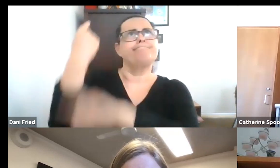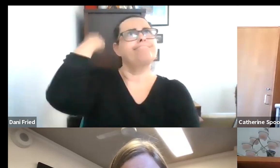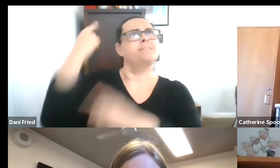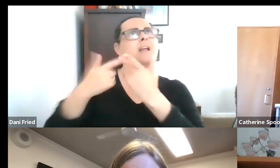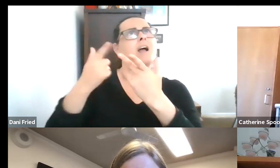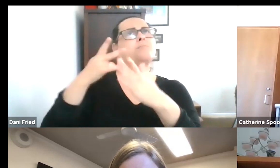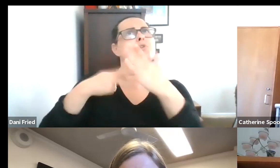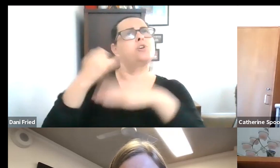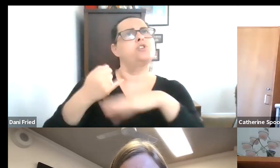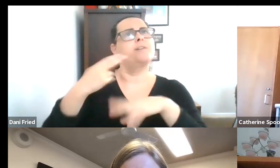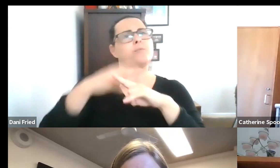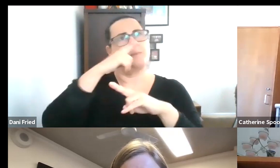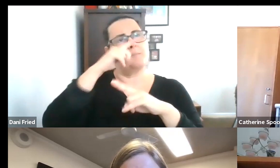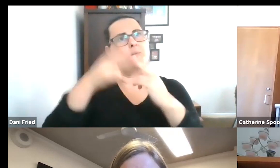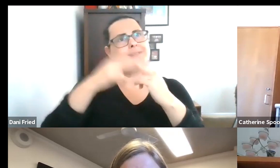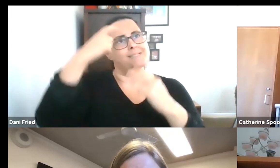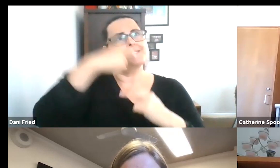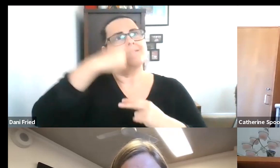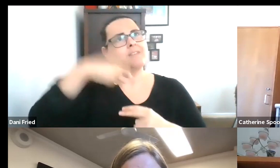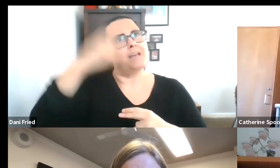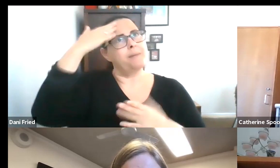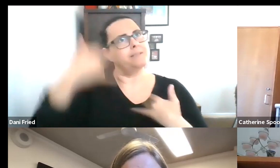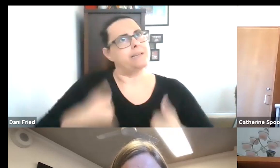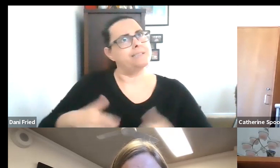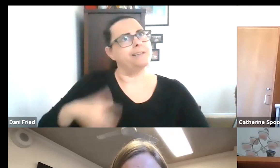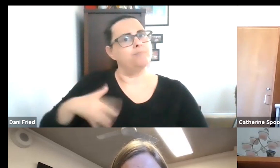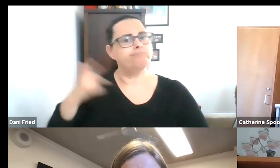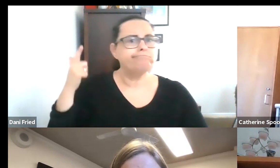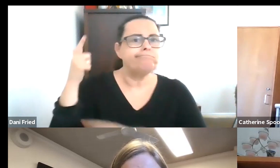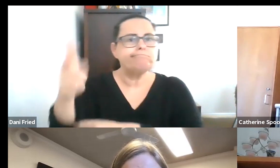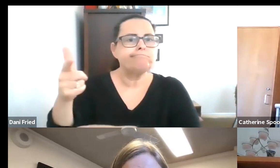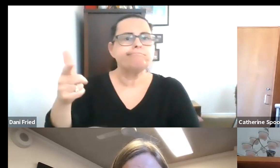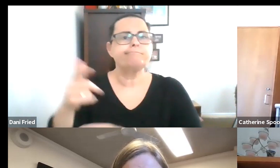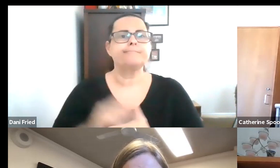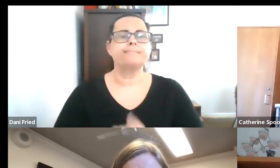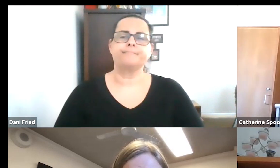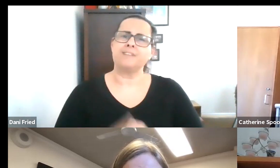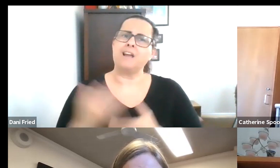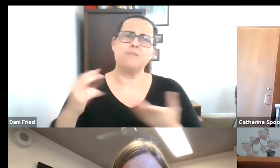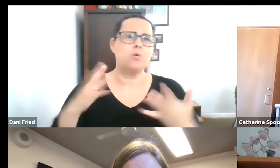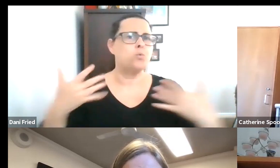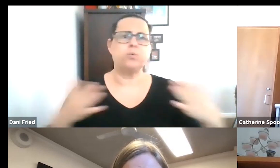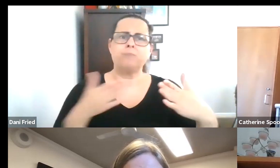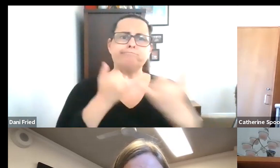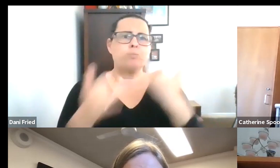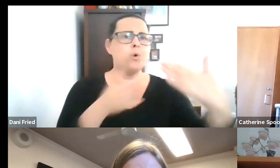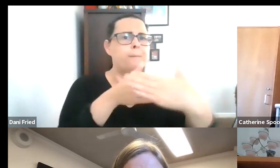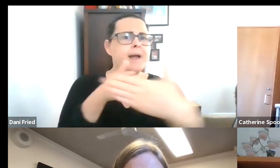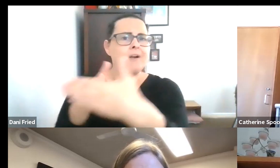people who have severe mental illness. There's, all these issues, all the barriers